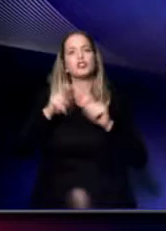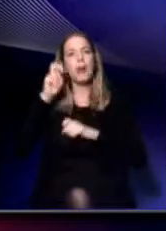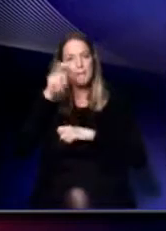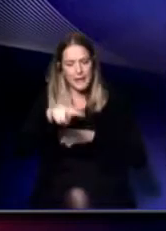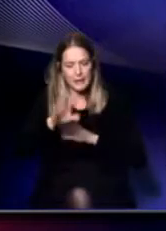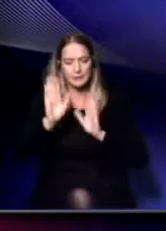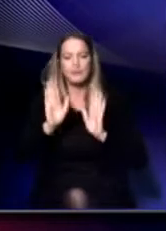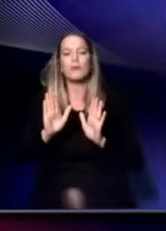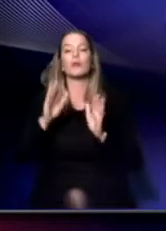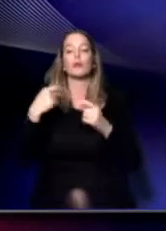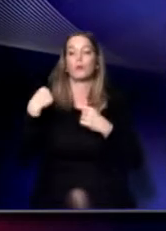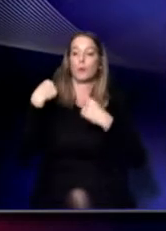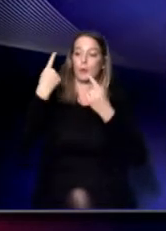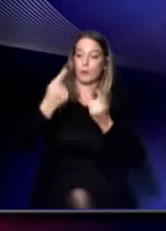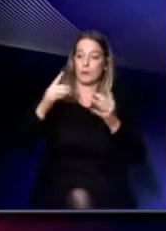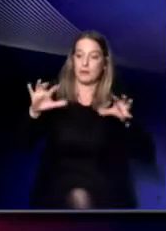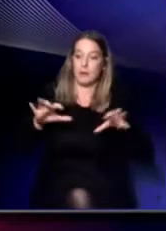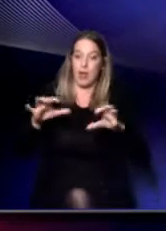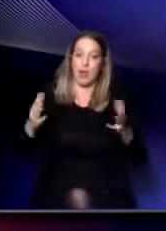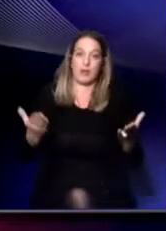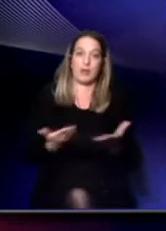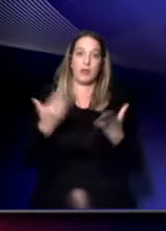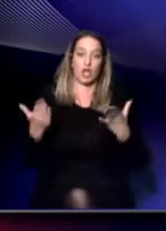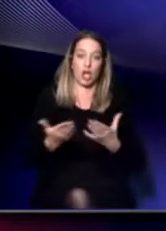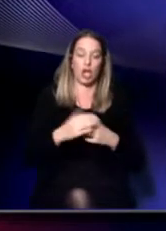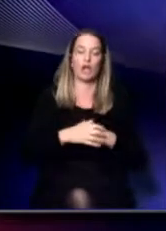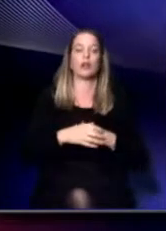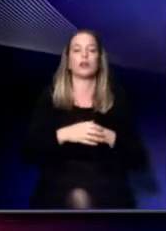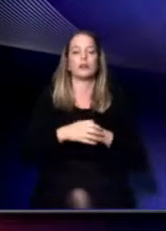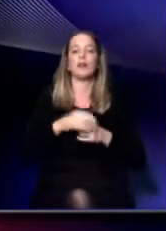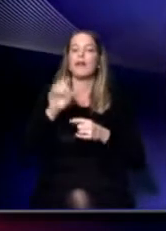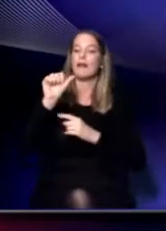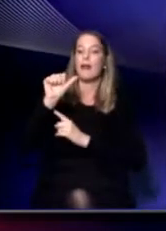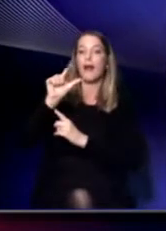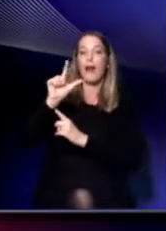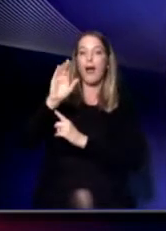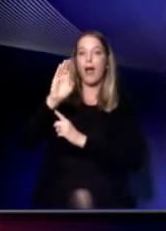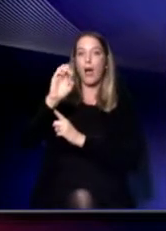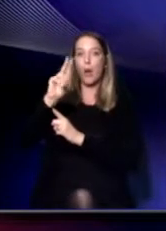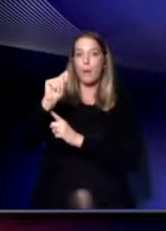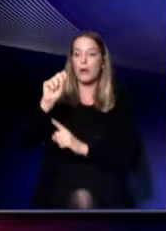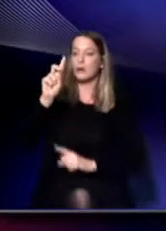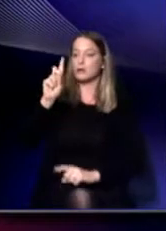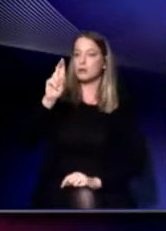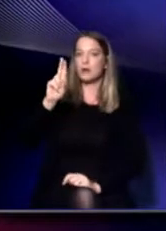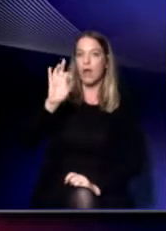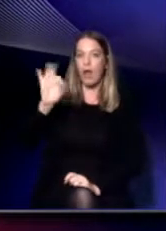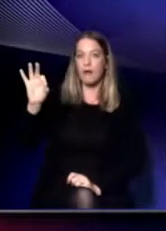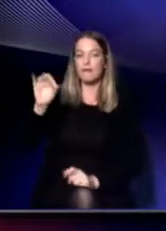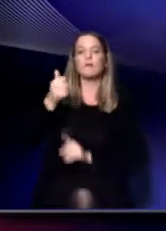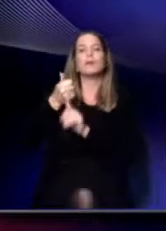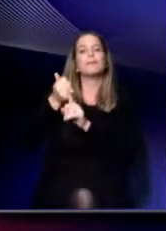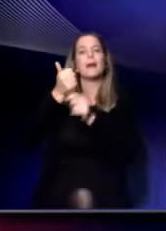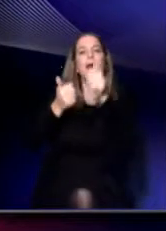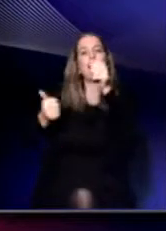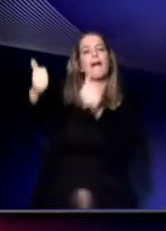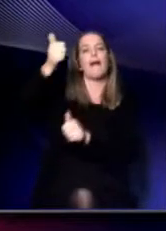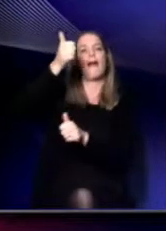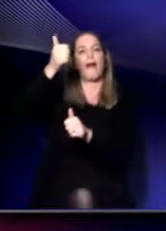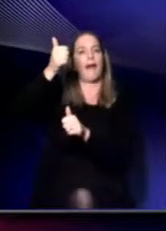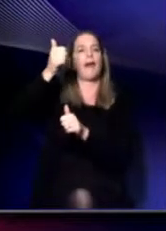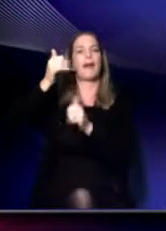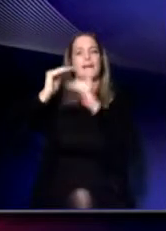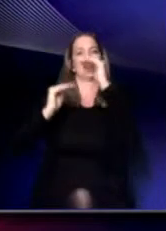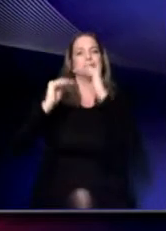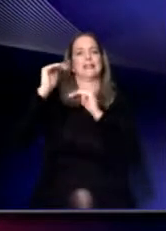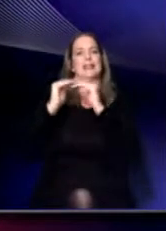What we've done here is Albert Duff, who's the head of facilities in